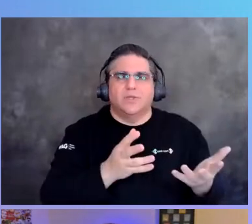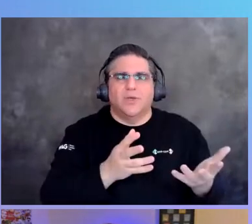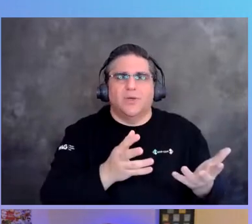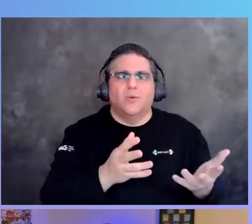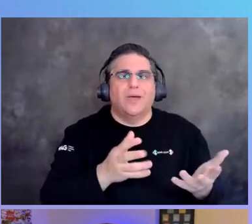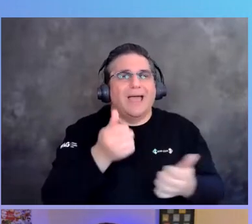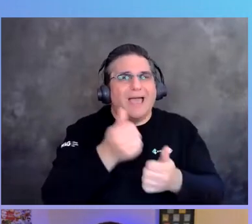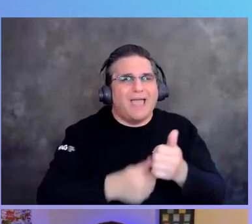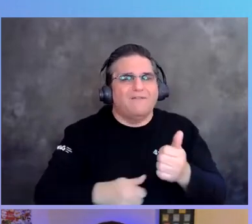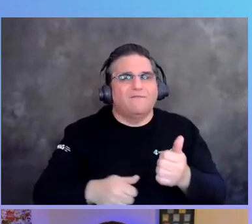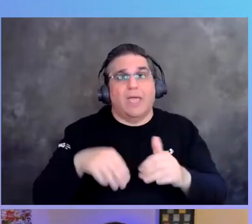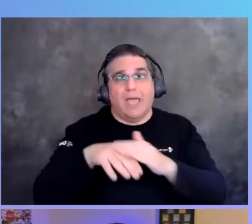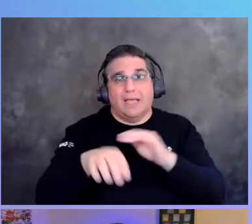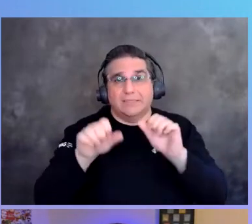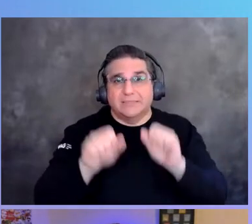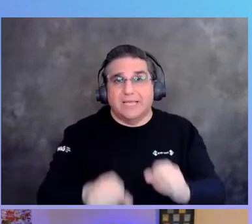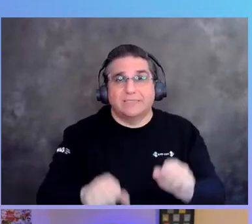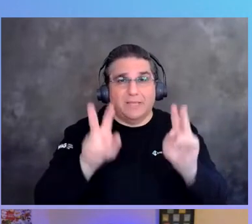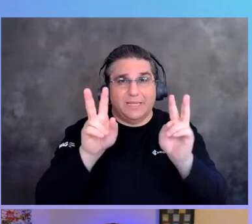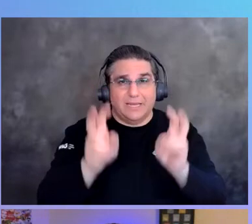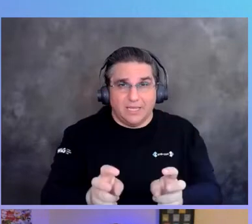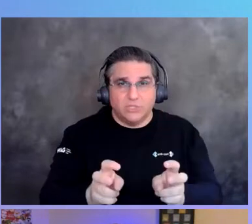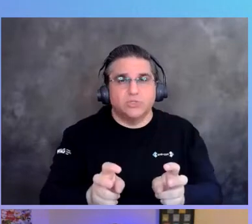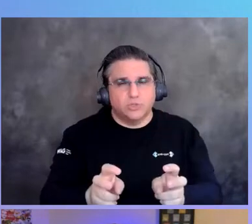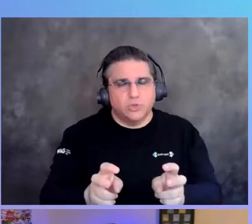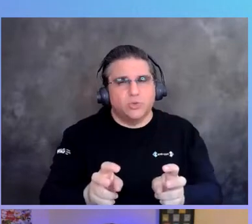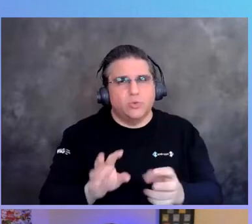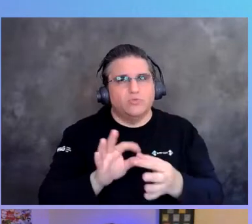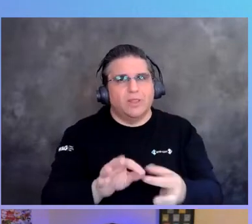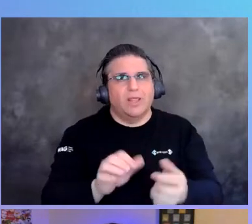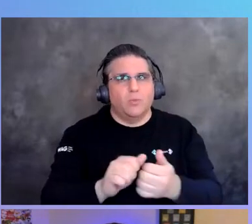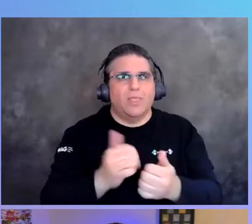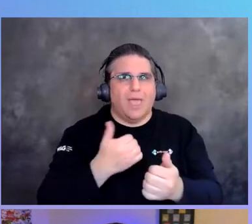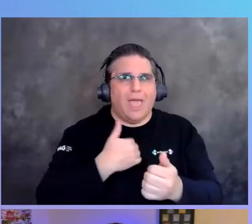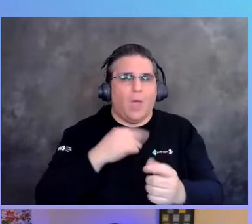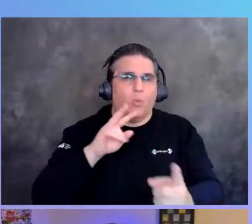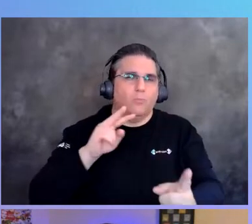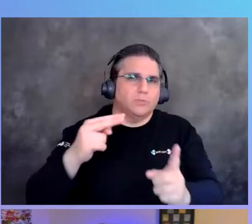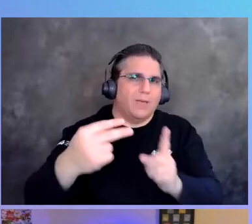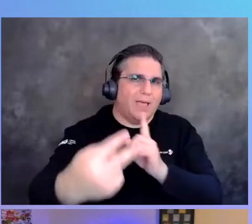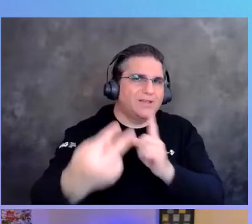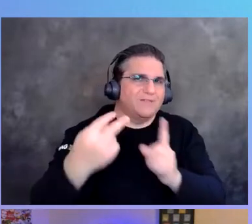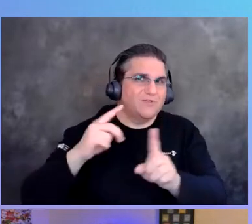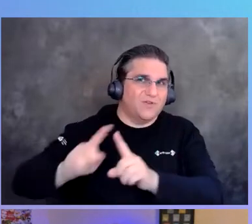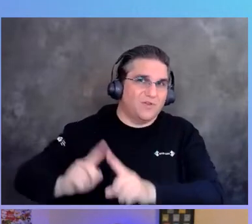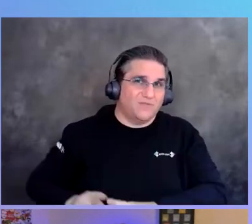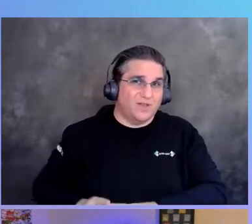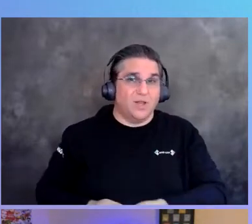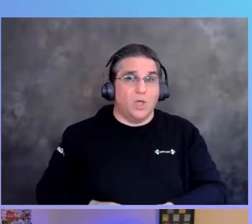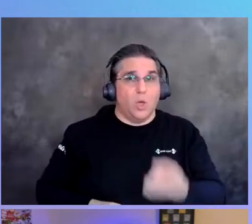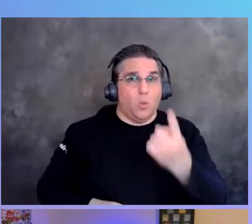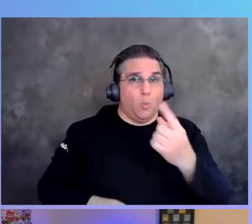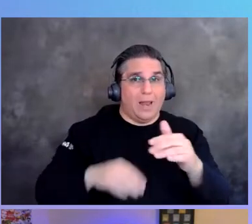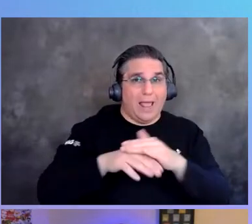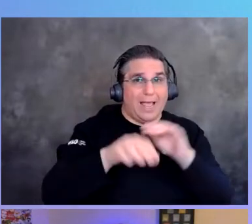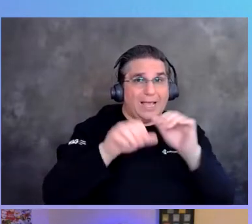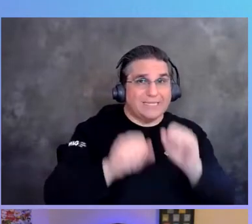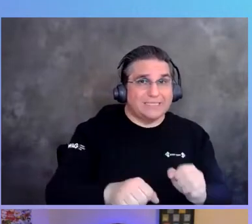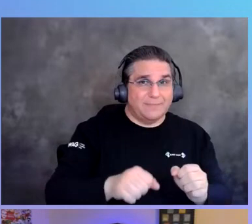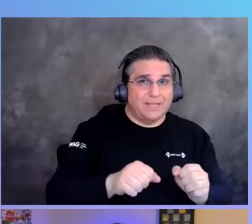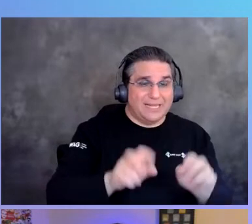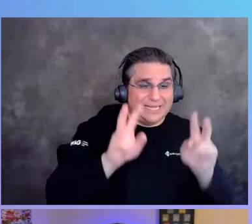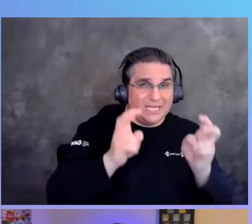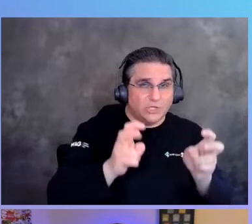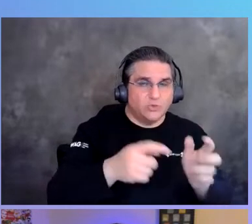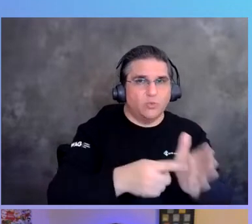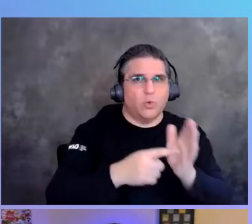rooted in all of our varying abilities and perspectives, and a single accessibility issue requires a ton of that knowledge just to